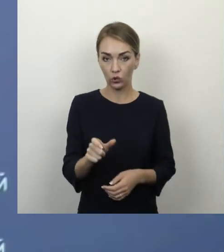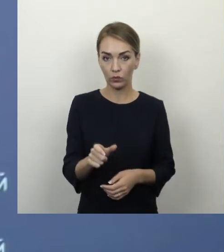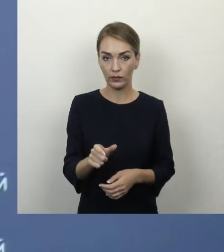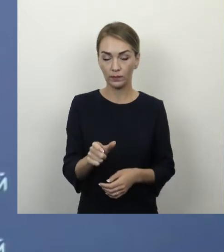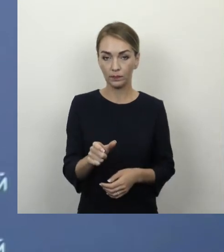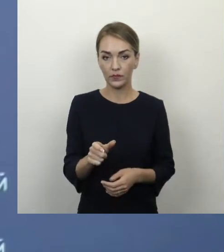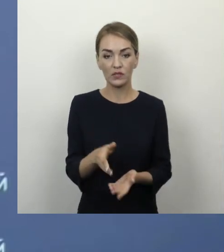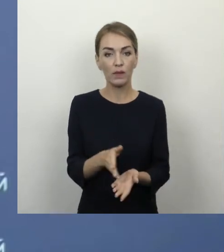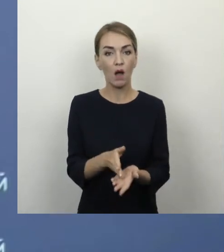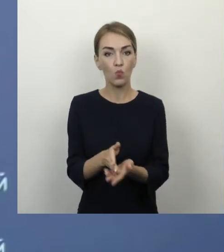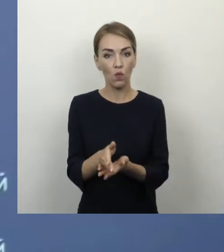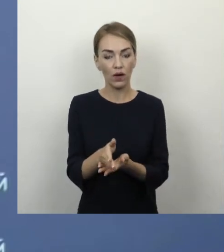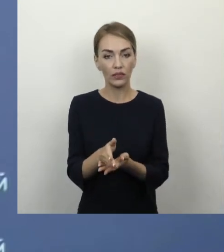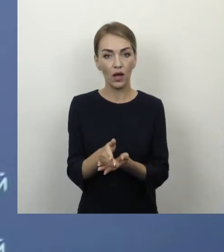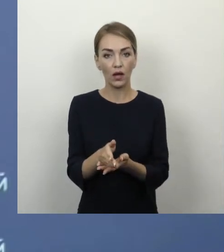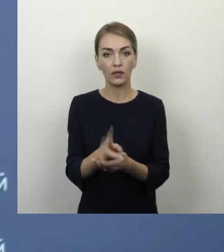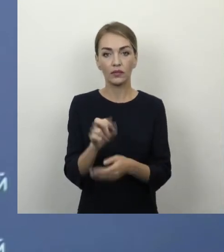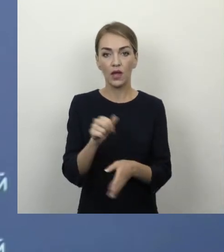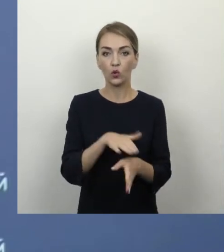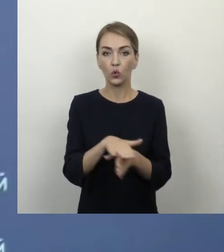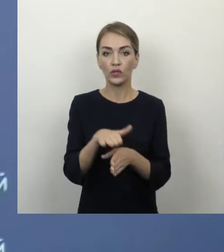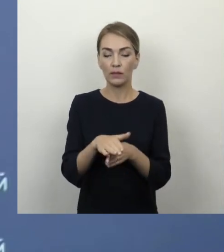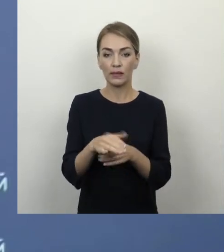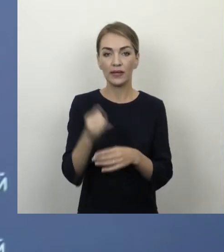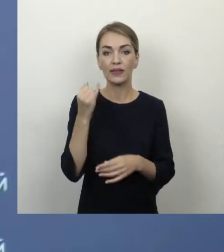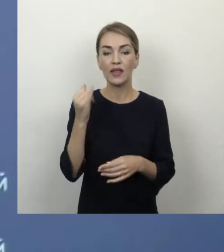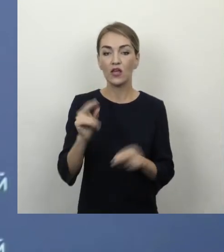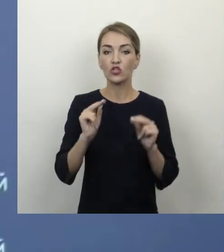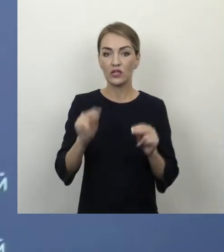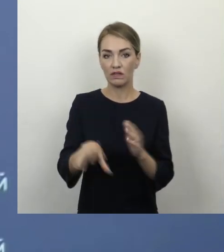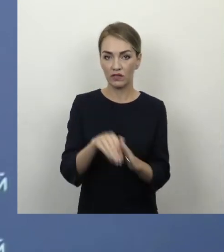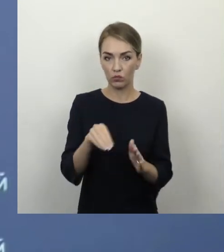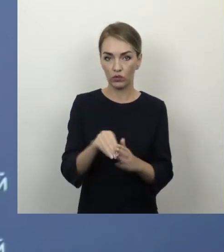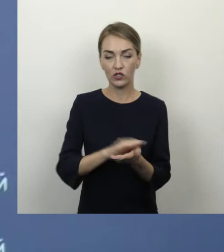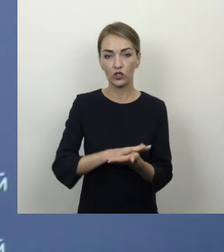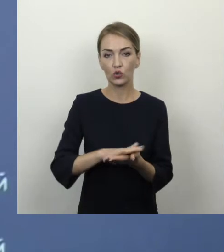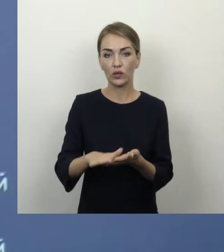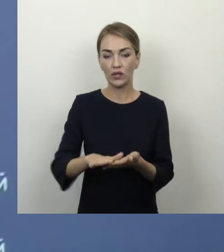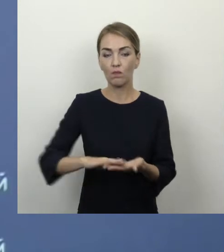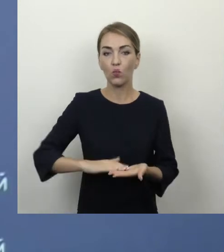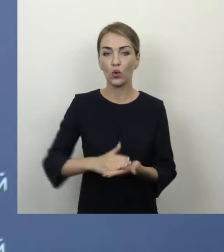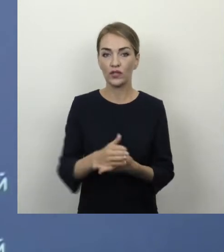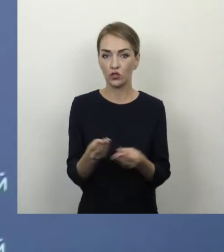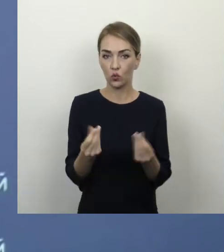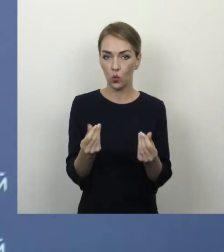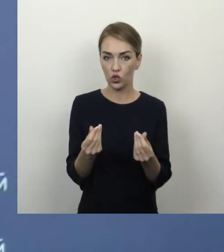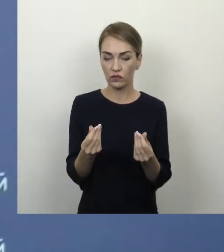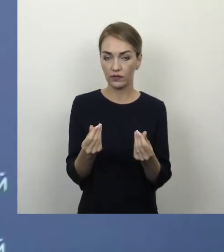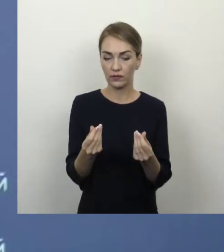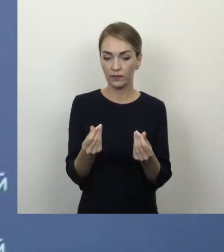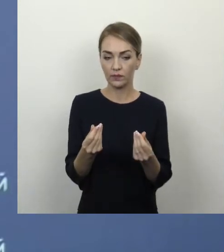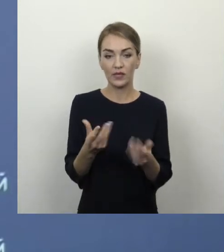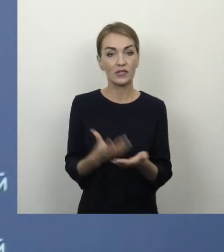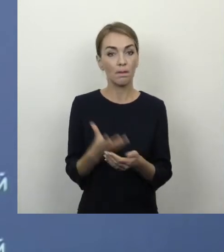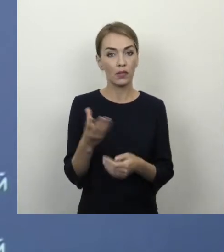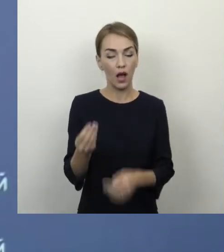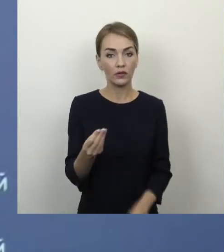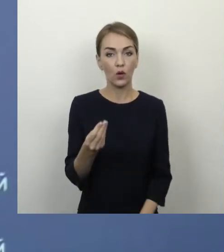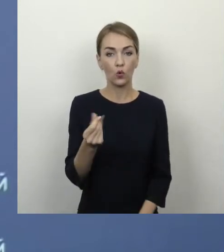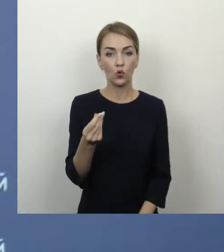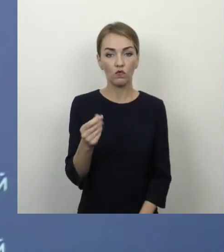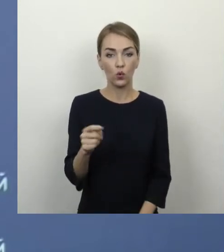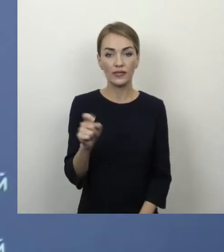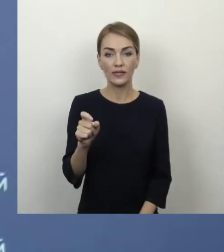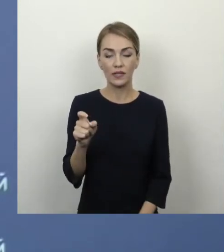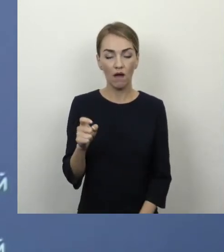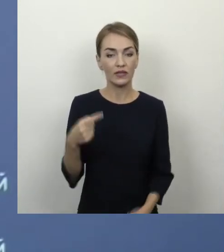security is not paid in person by the candidate, then such candidate would not be registered, because this is the concept